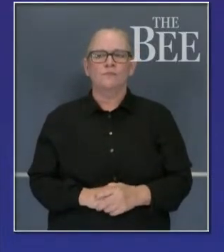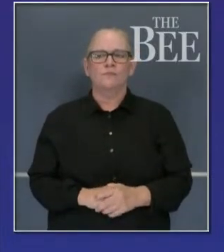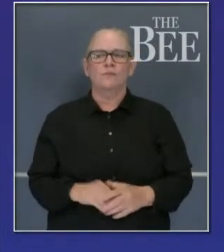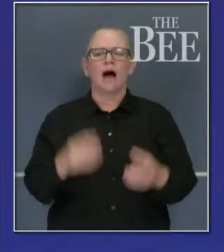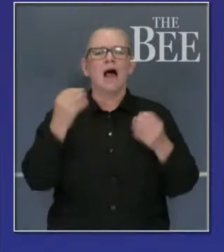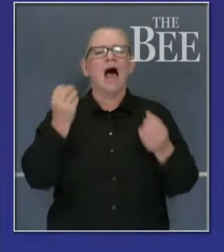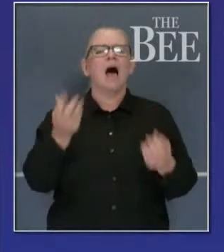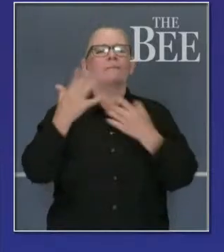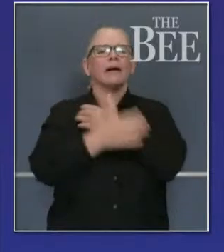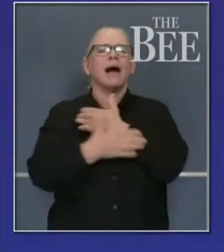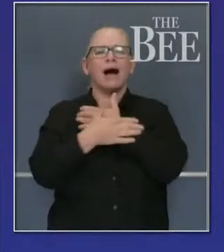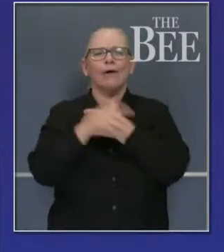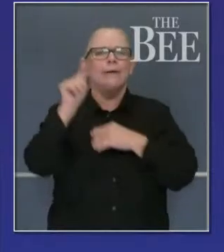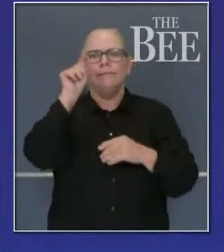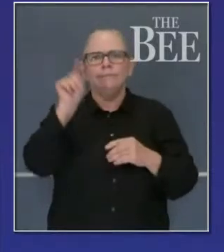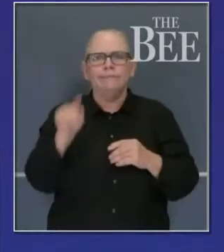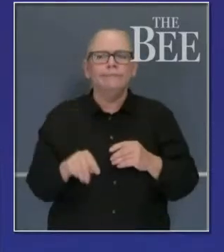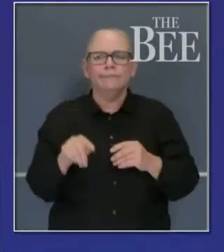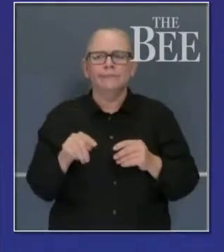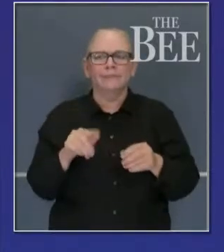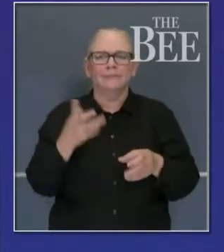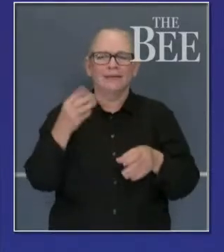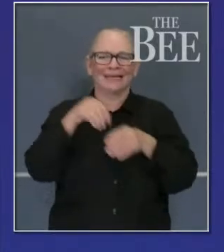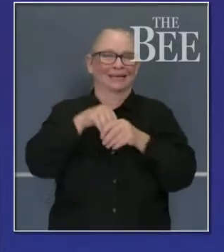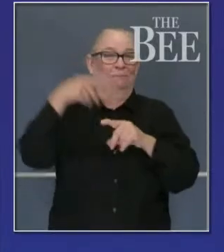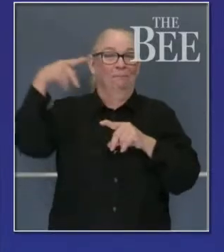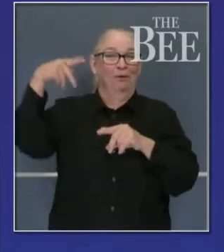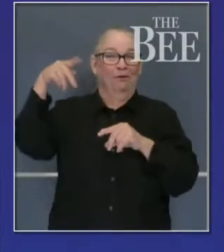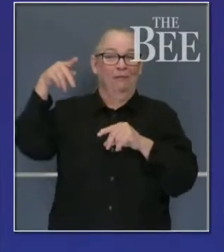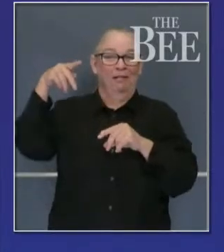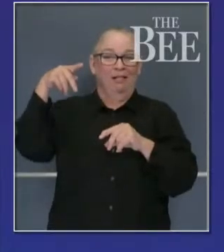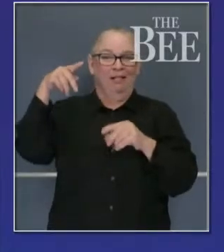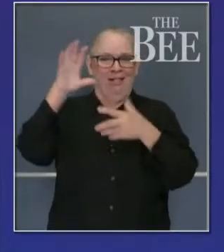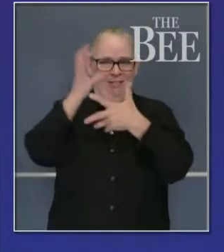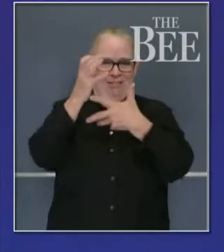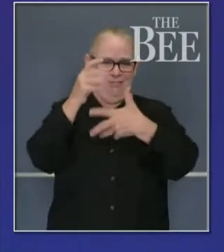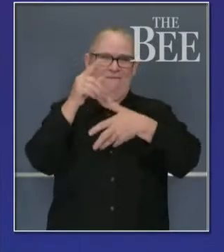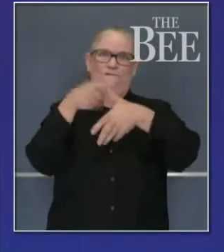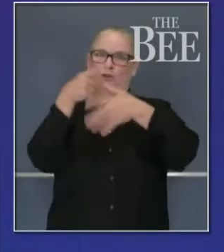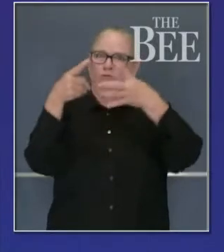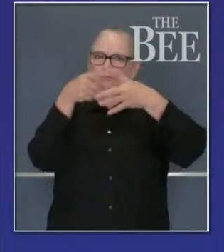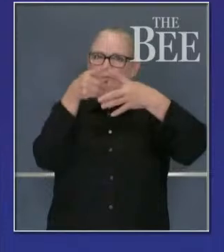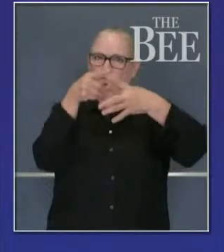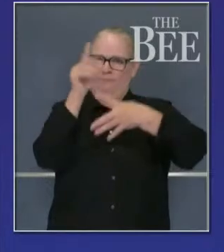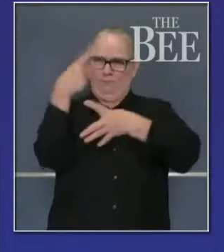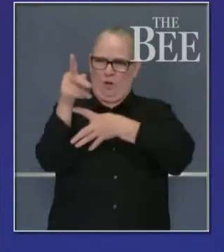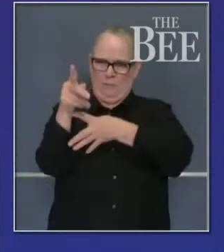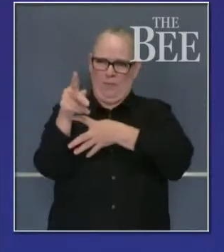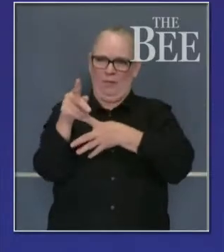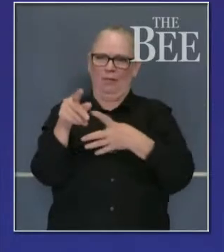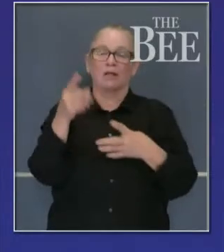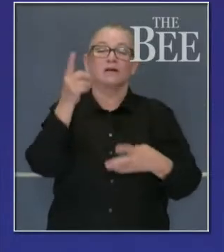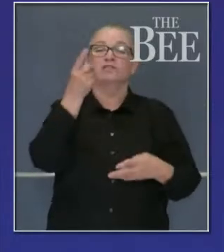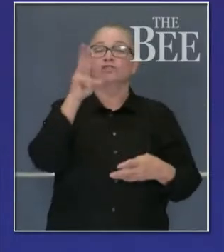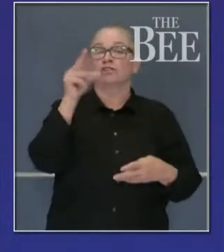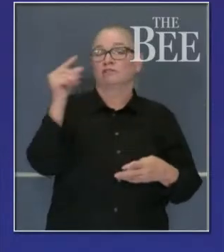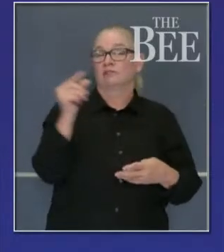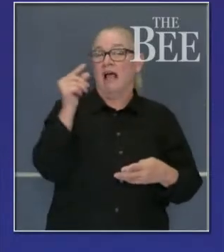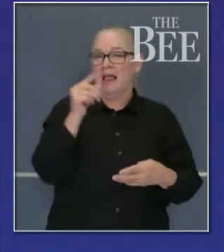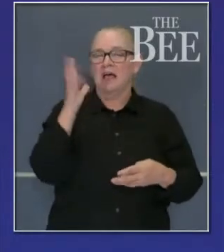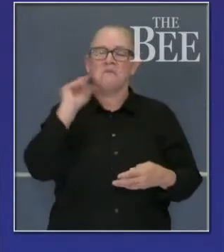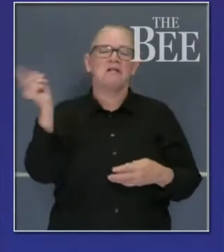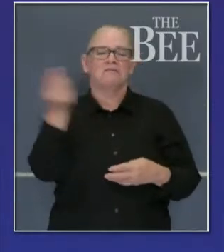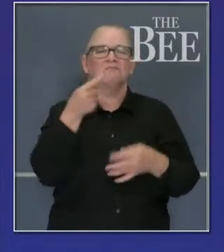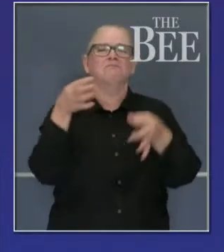that are in these purple tiers. I'm going to ask Dr. Galley to come up in a moment. He highlighted yesterday in his